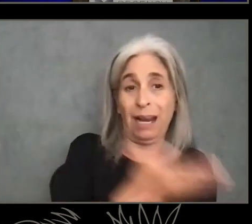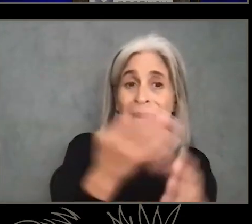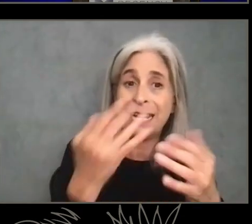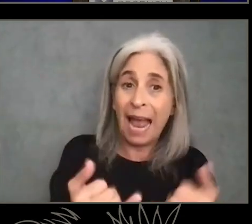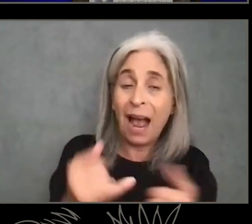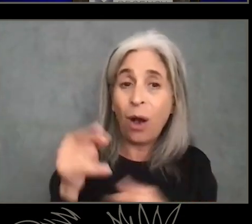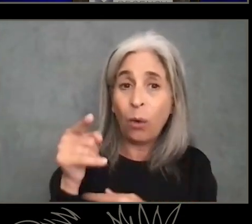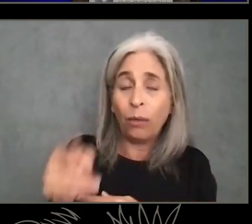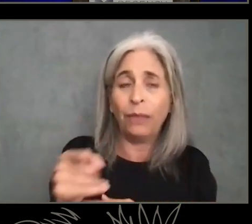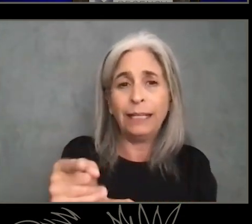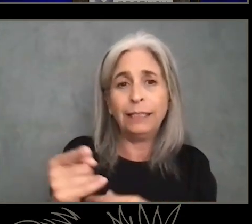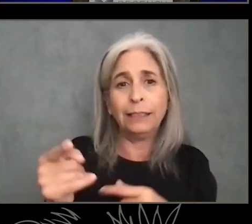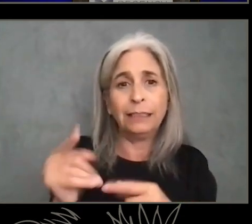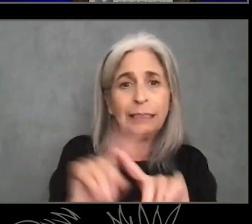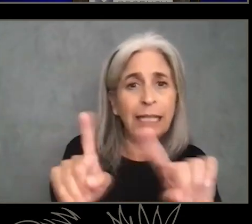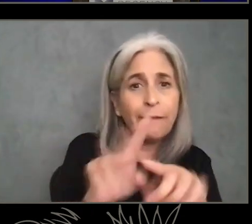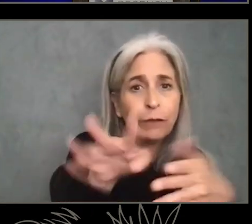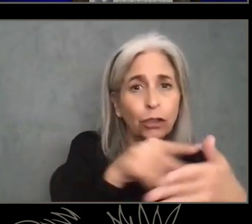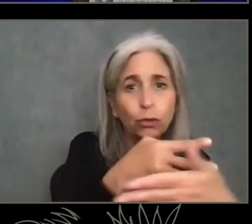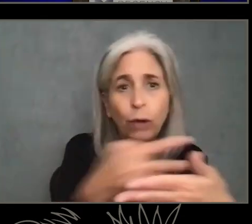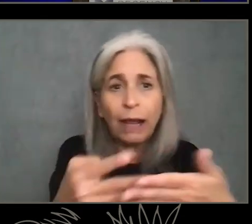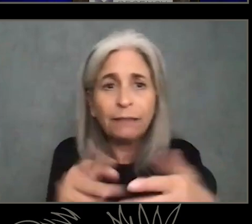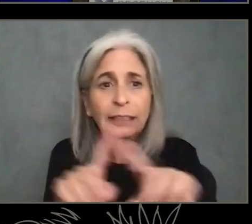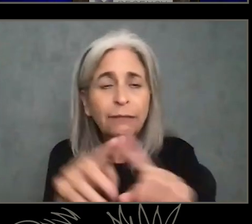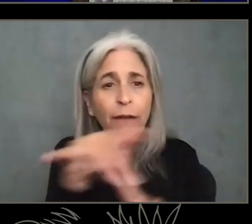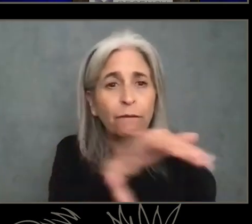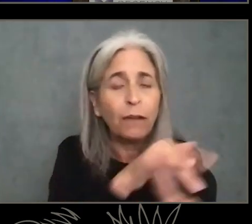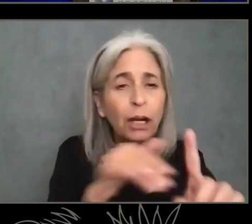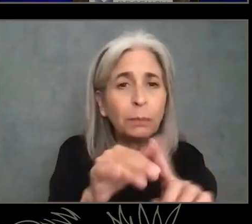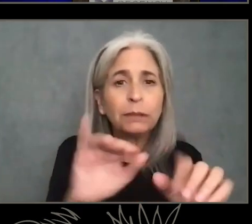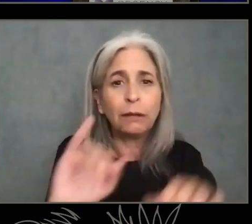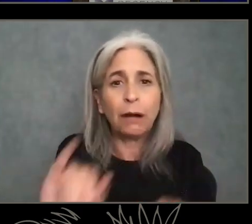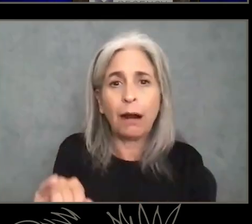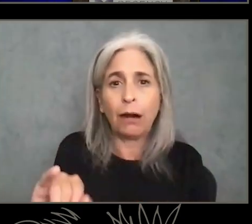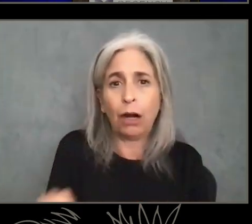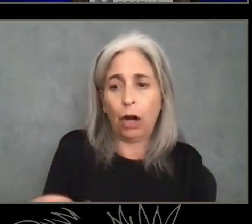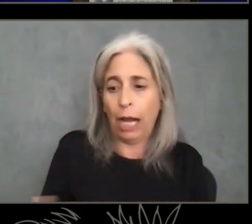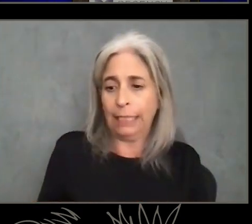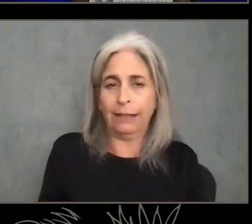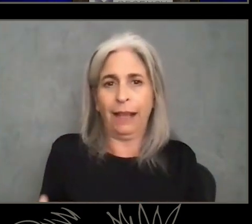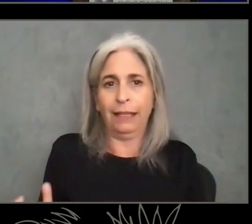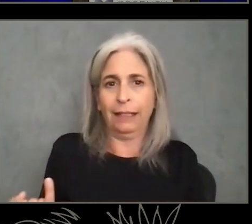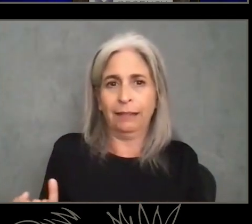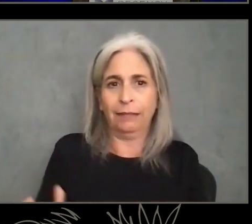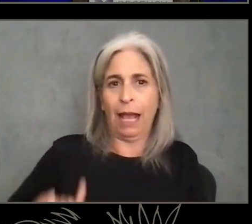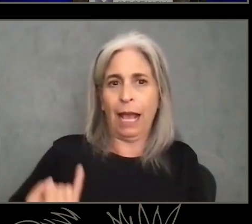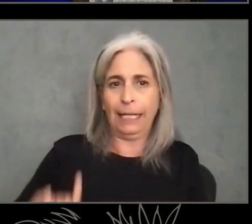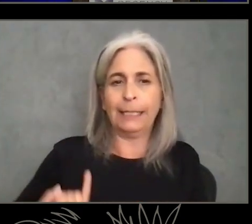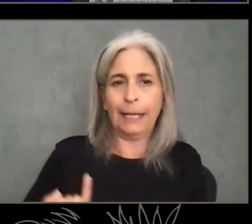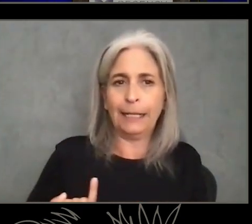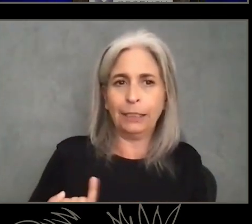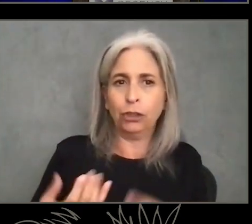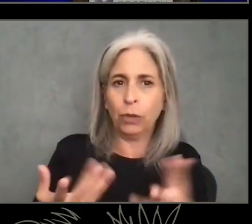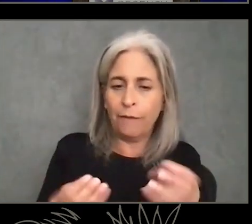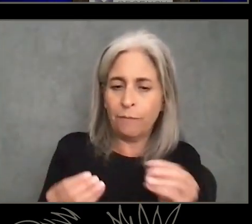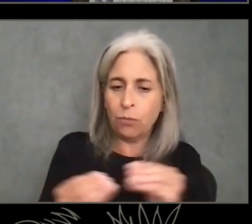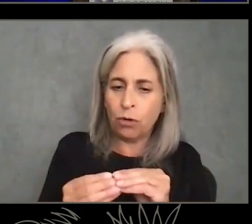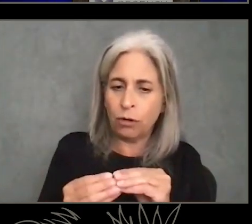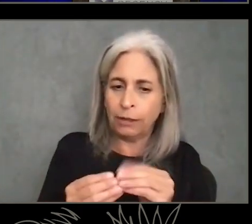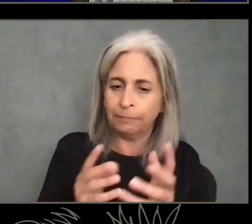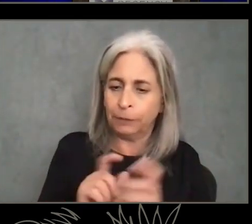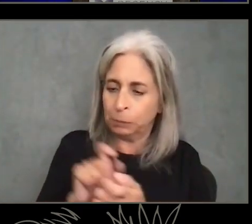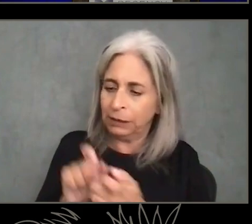now these different graphs for these different environments are isolated so you can have more precision with these plugins.